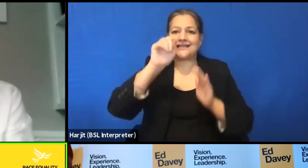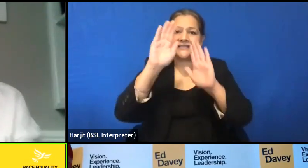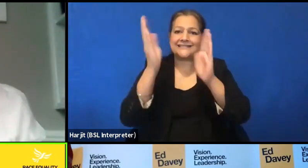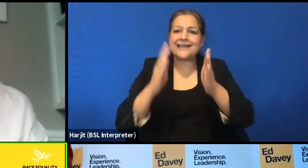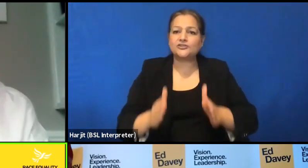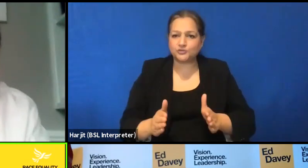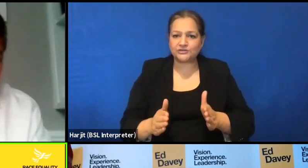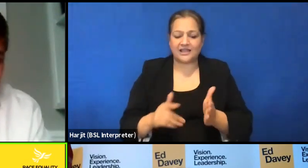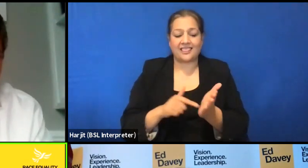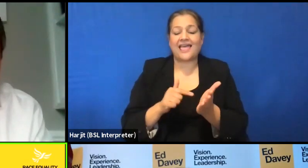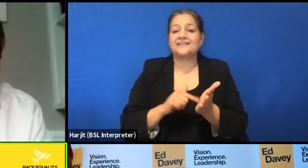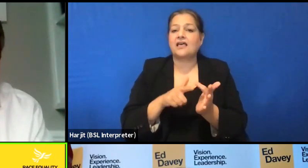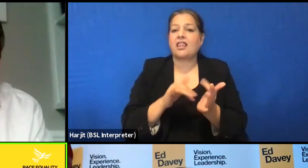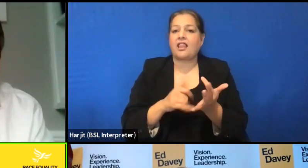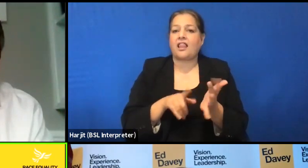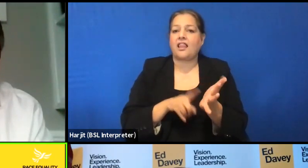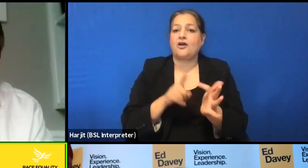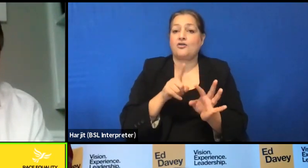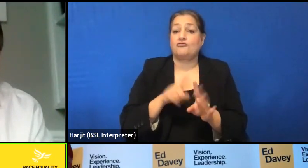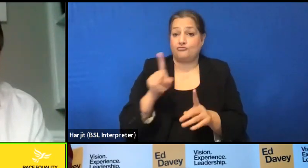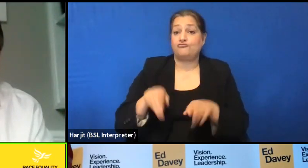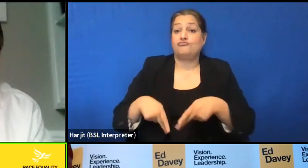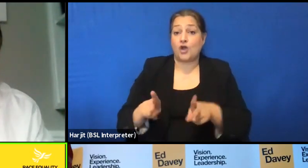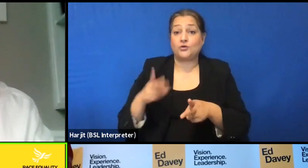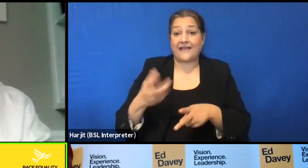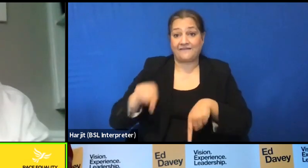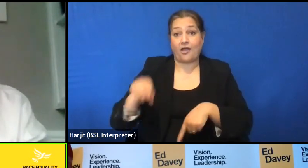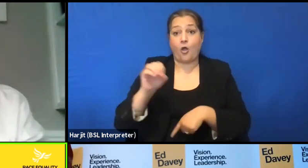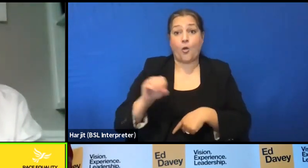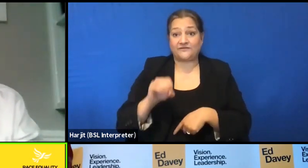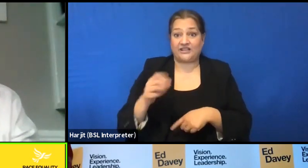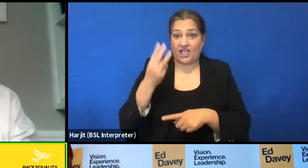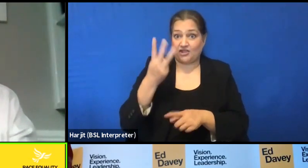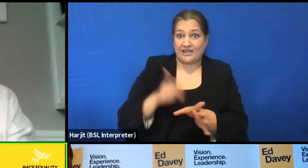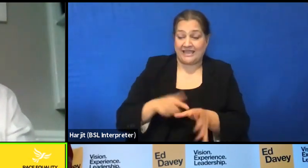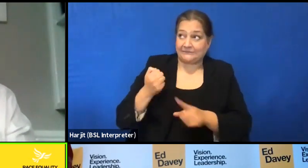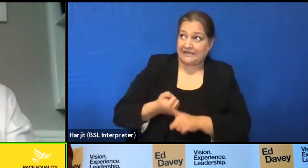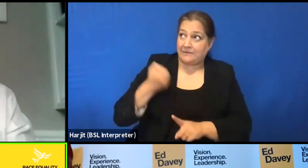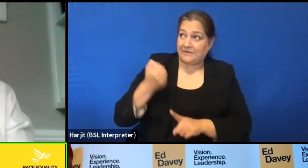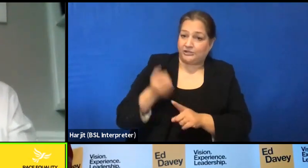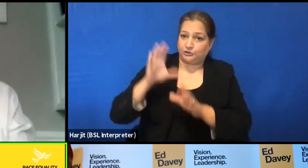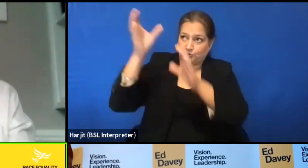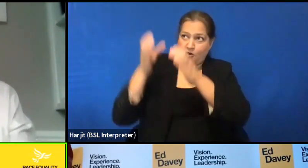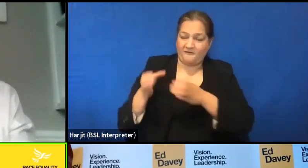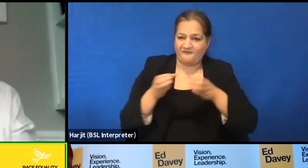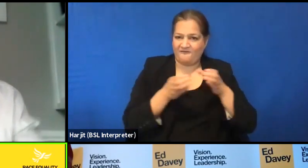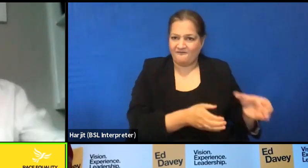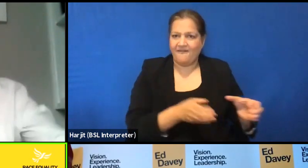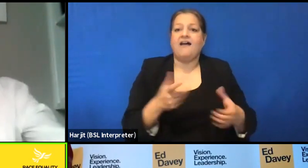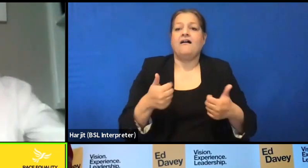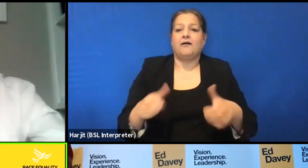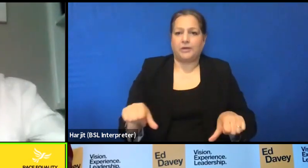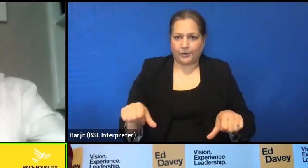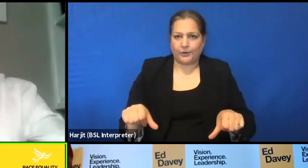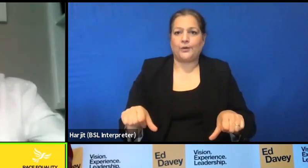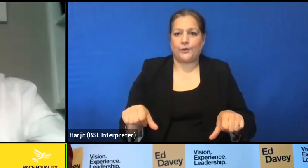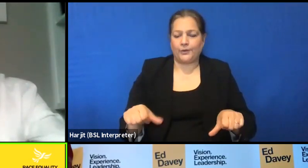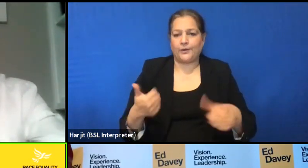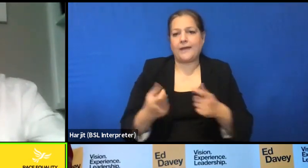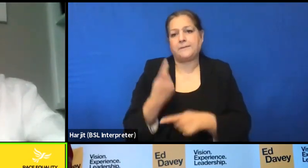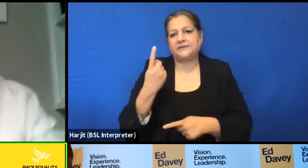Cecil Rhodes here in Oxford that actually I was campaigning to bring down for the last 3 years. I'm delighted we finally got somewhere with it. But also